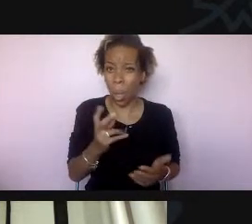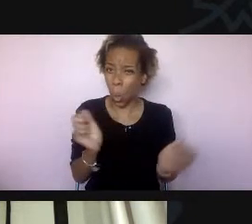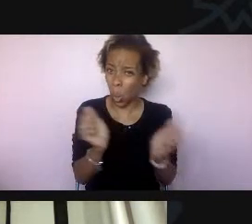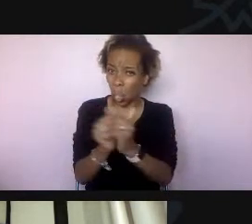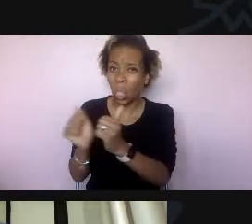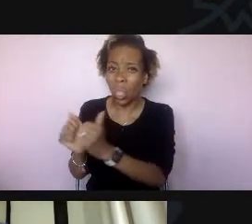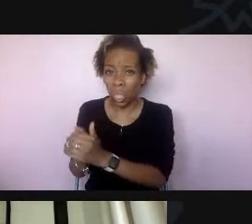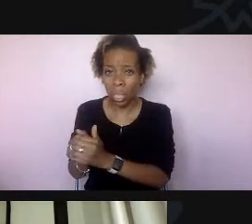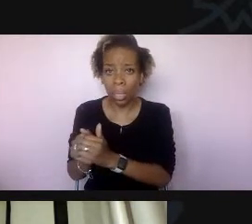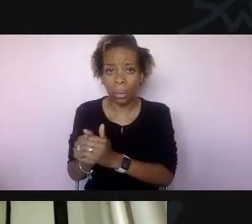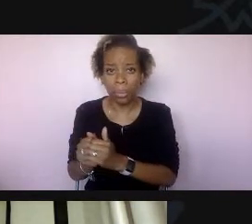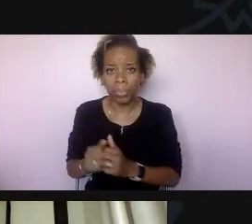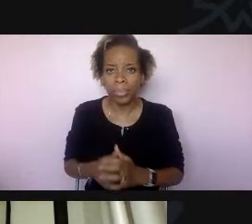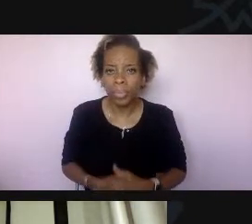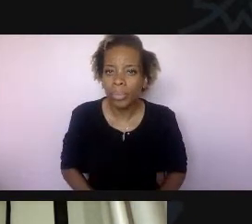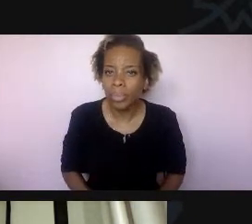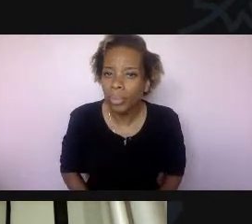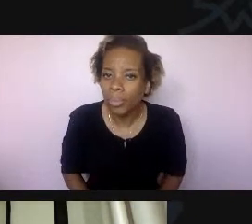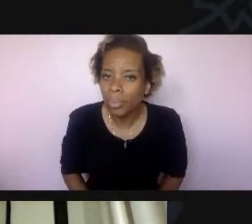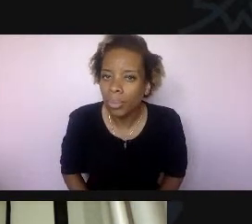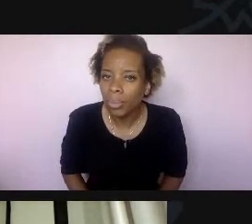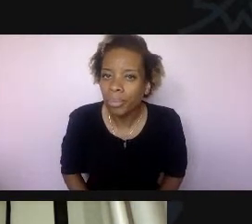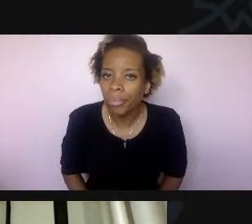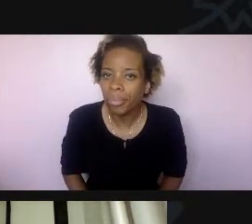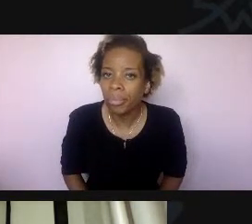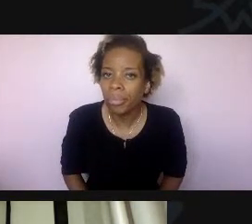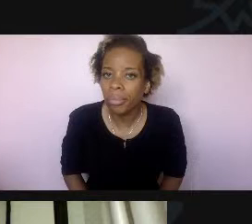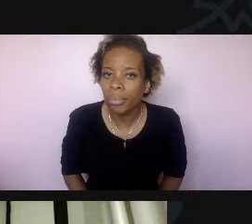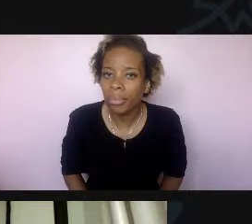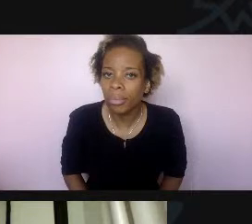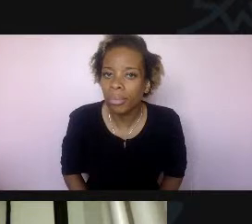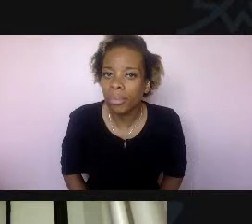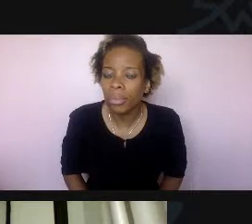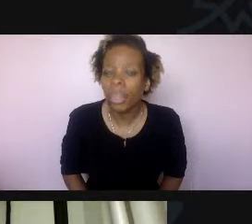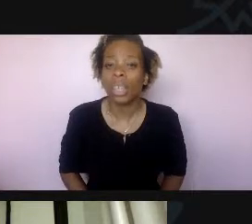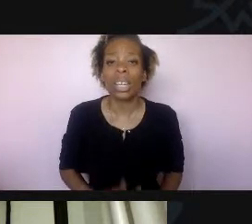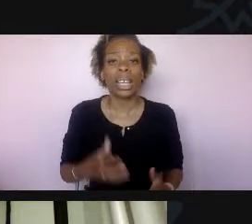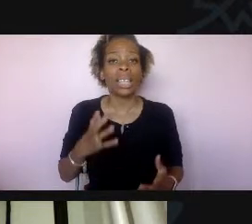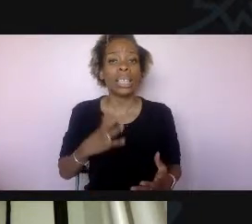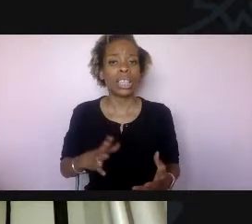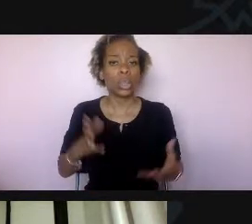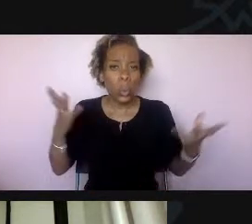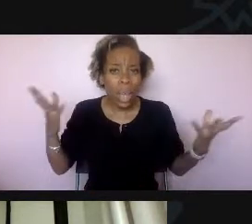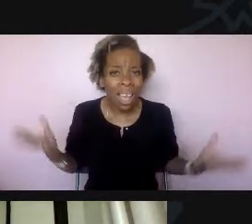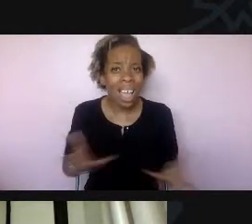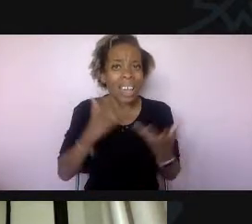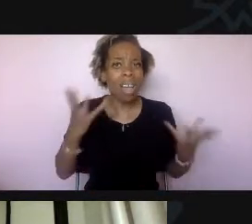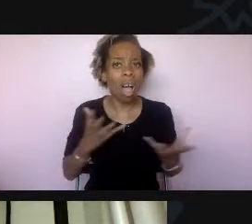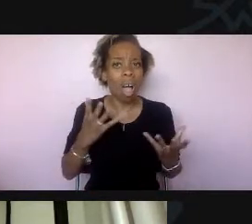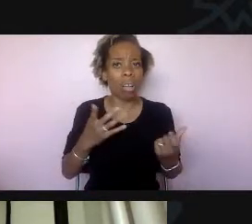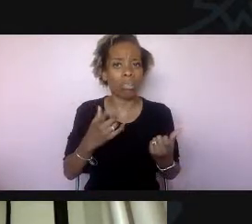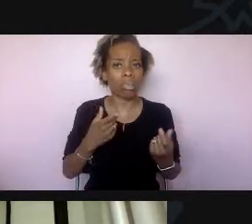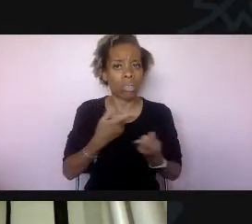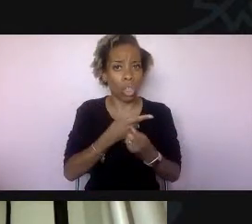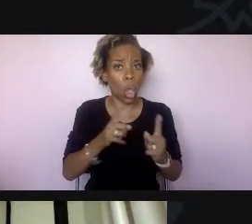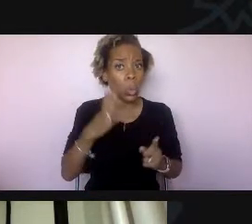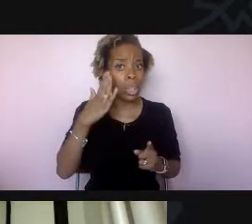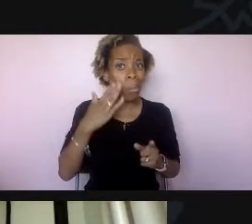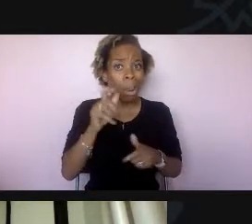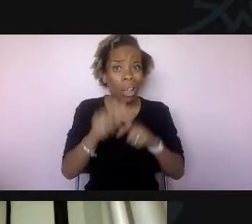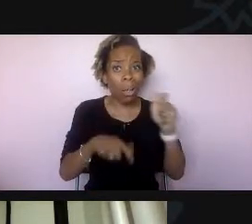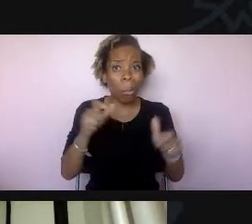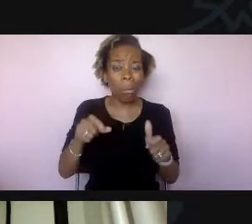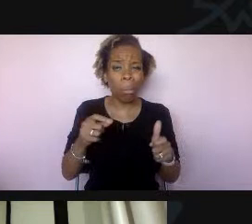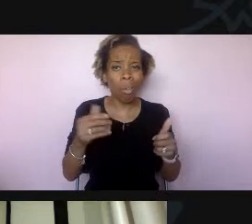on the mic to enhance the voice of Black members in terms of the Black Lives